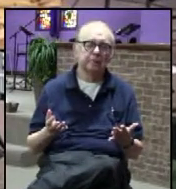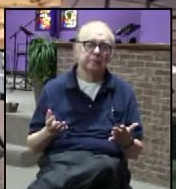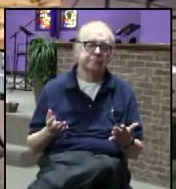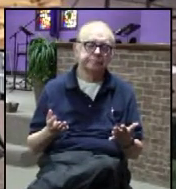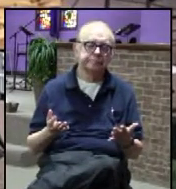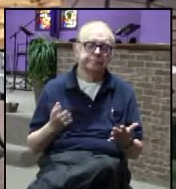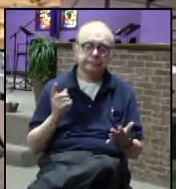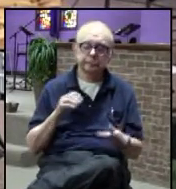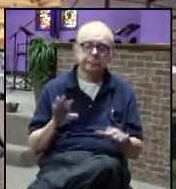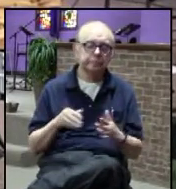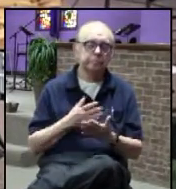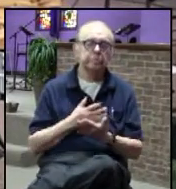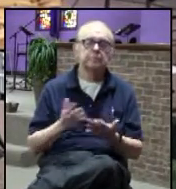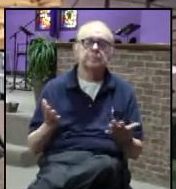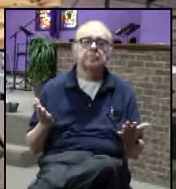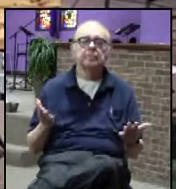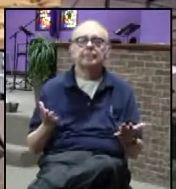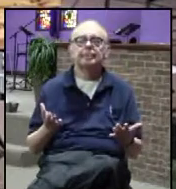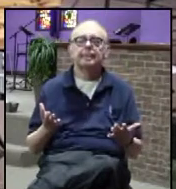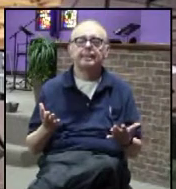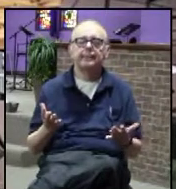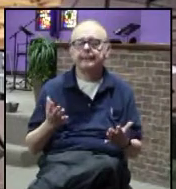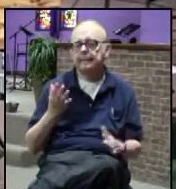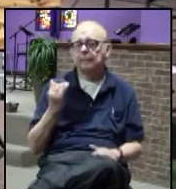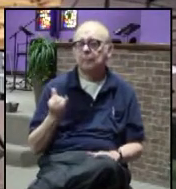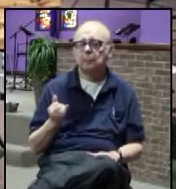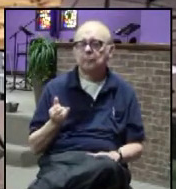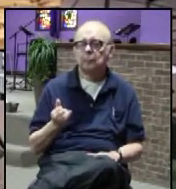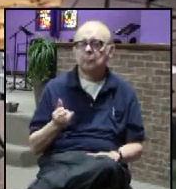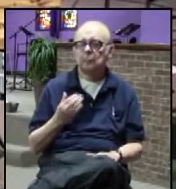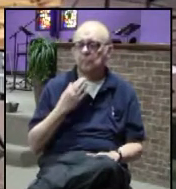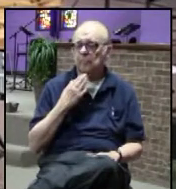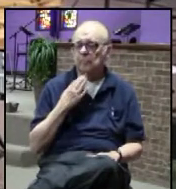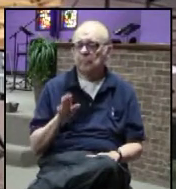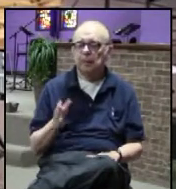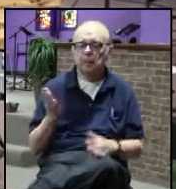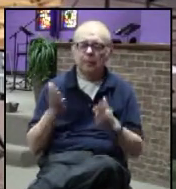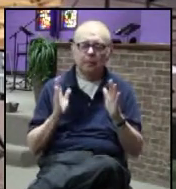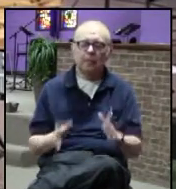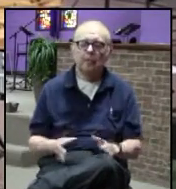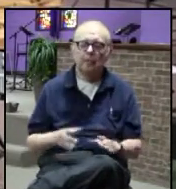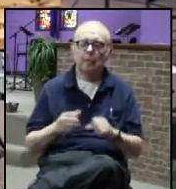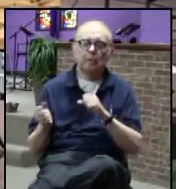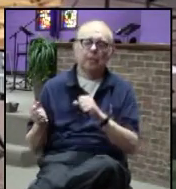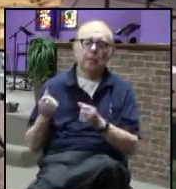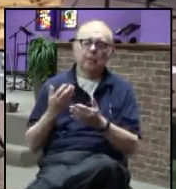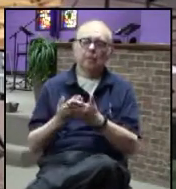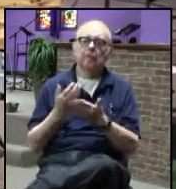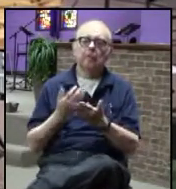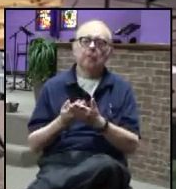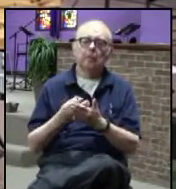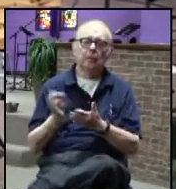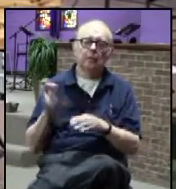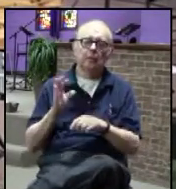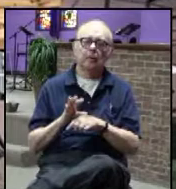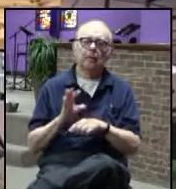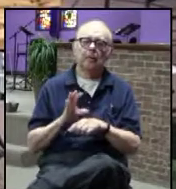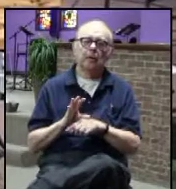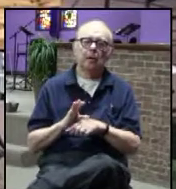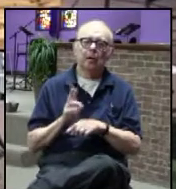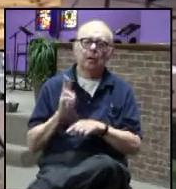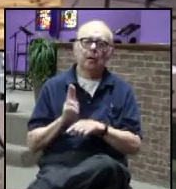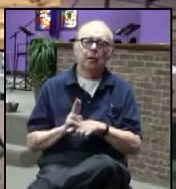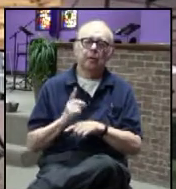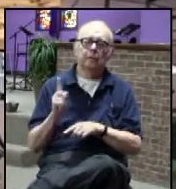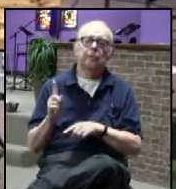You got to do something. Because it's a bad steward to take the money of the church and use